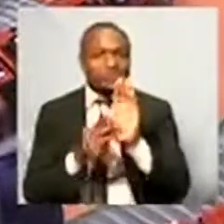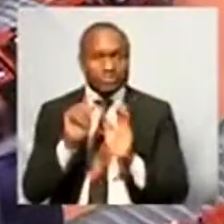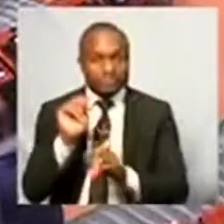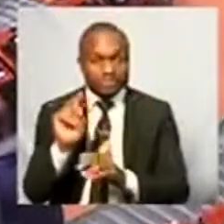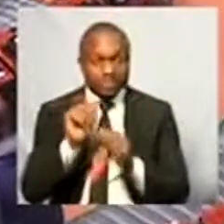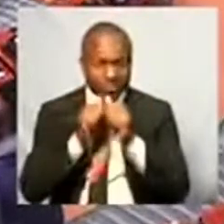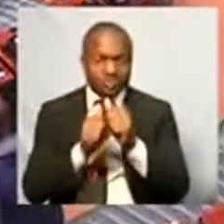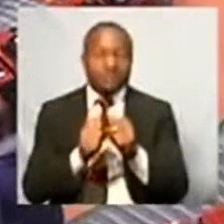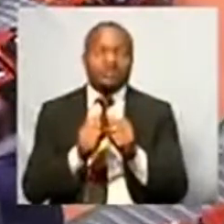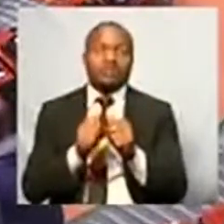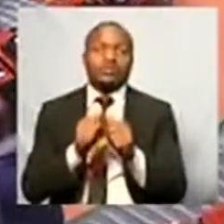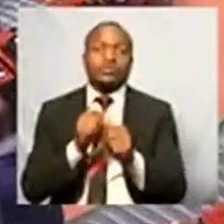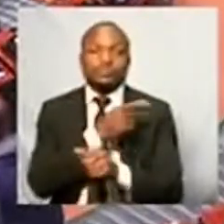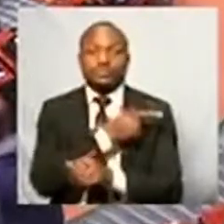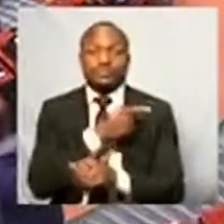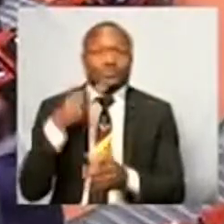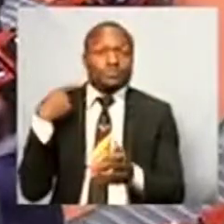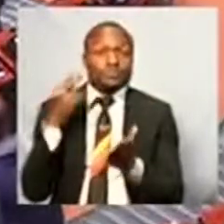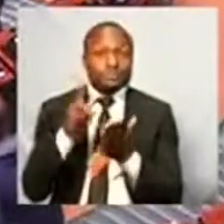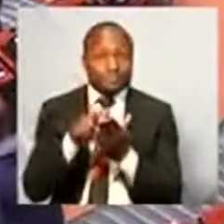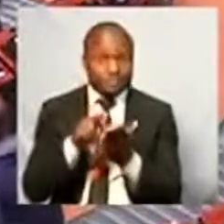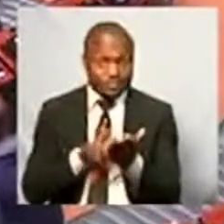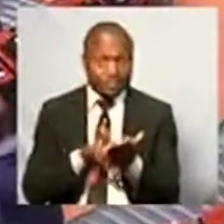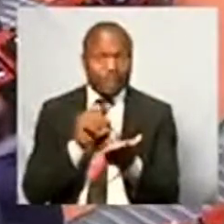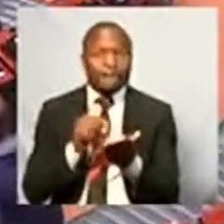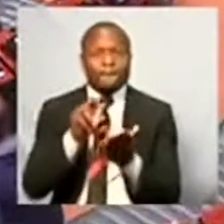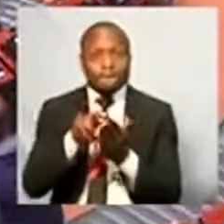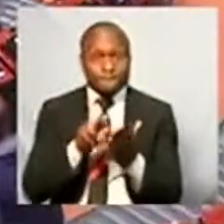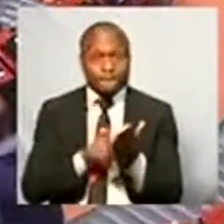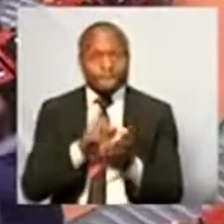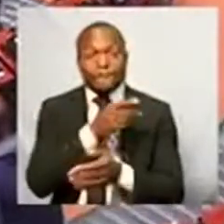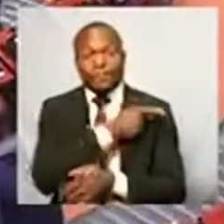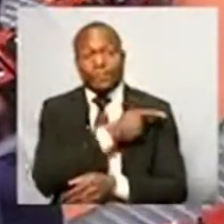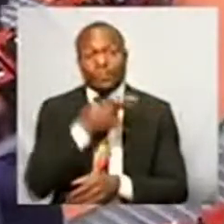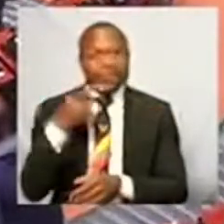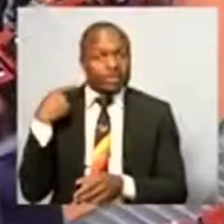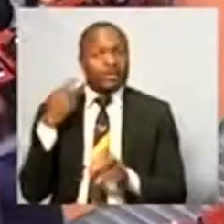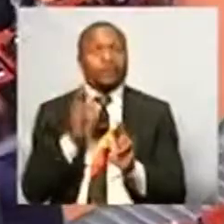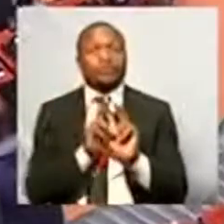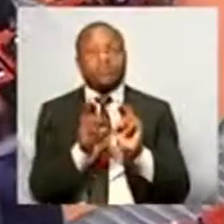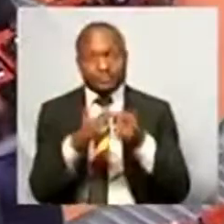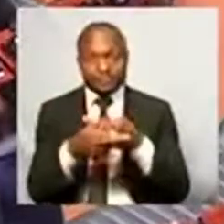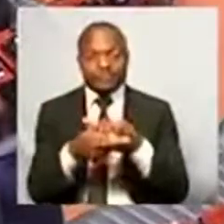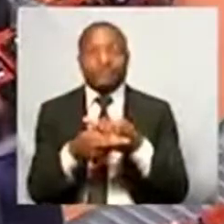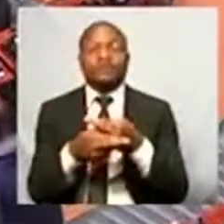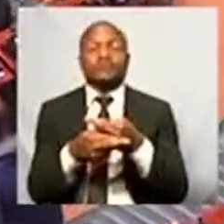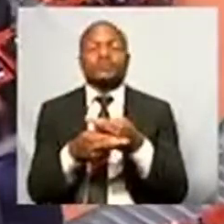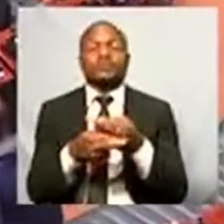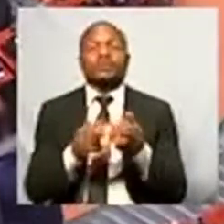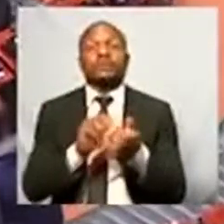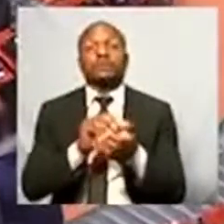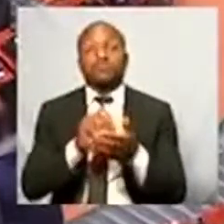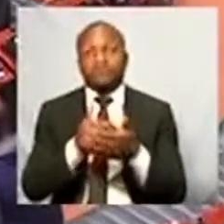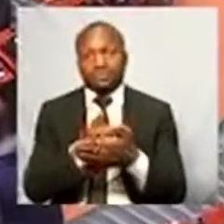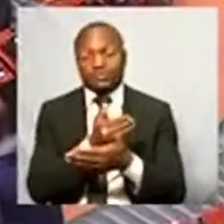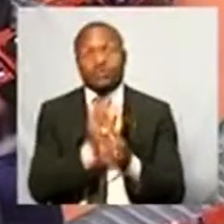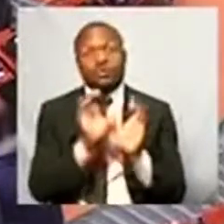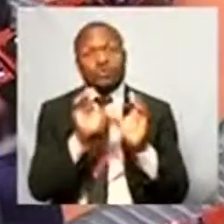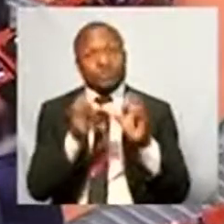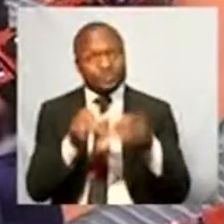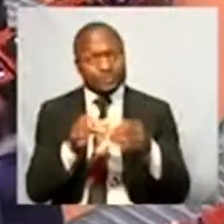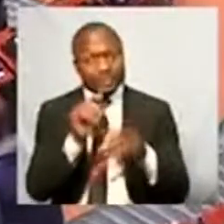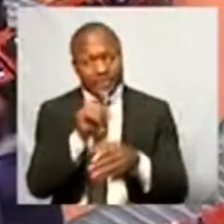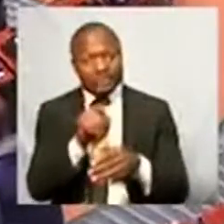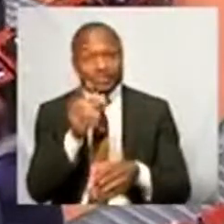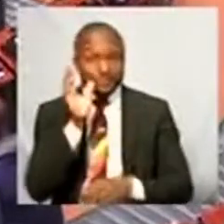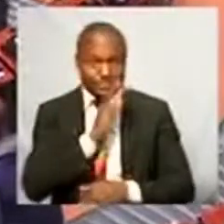to standing orders. That's the report of the Parliamentary Reforms and Modernization Committee. So as soon as that